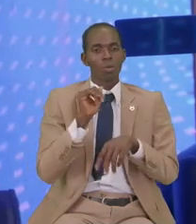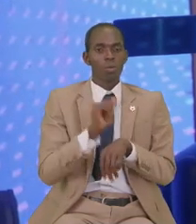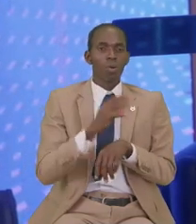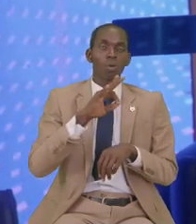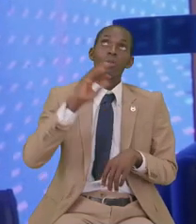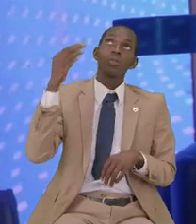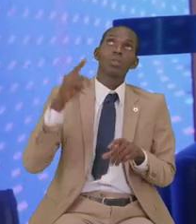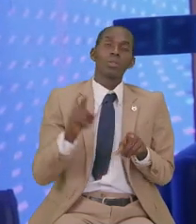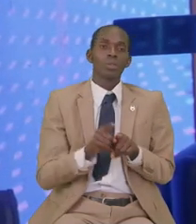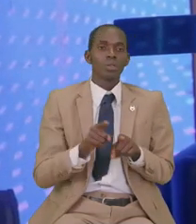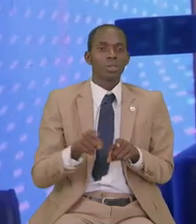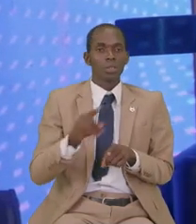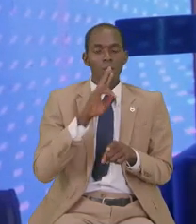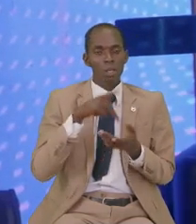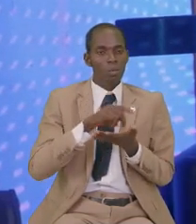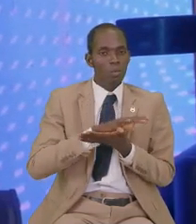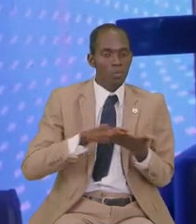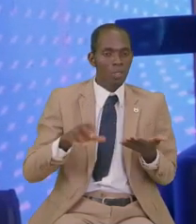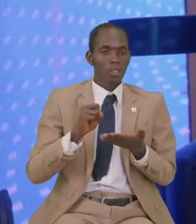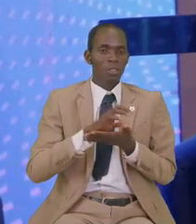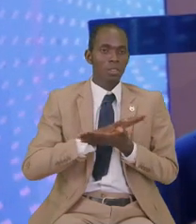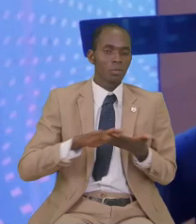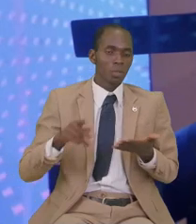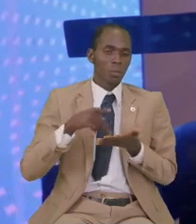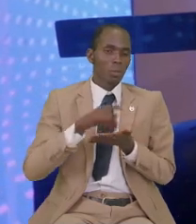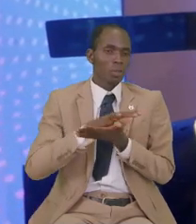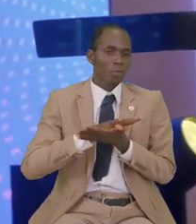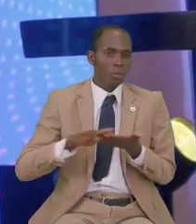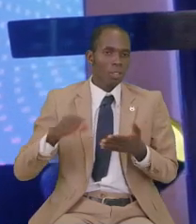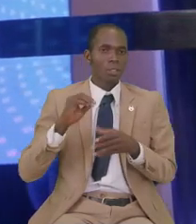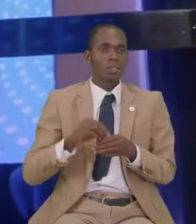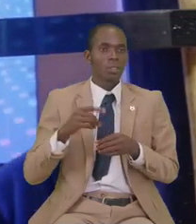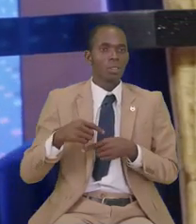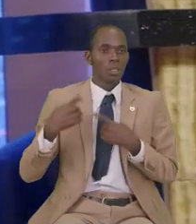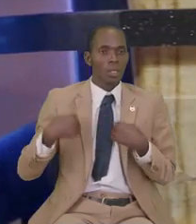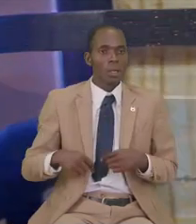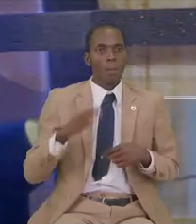He'll purify, he'll sanctify, purifying their hearts